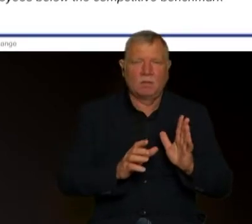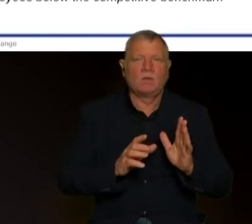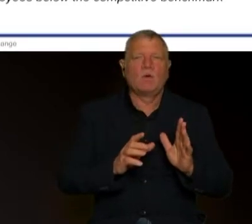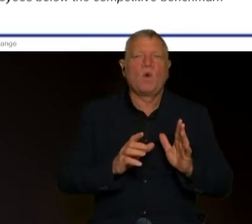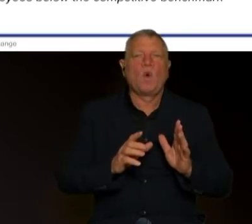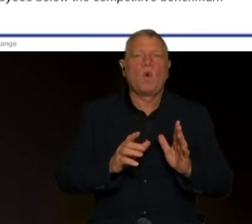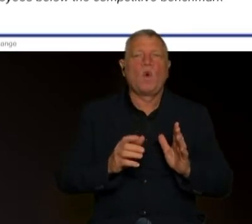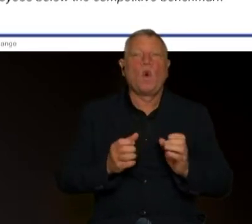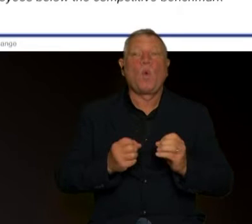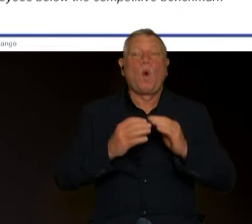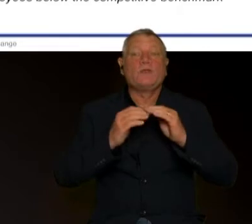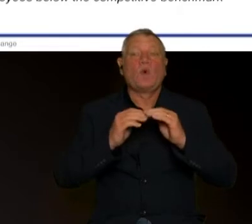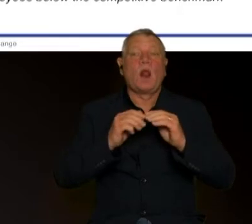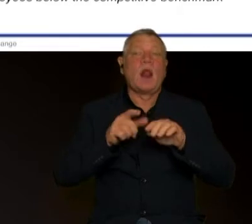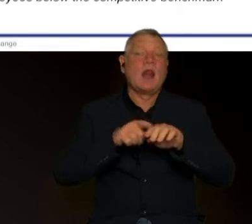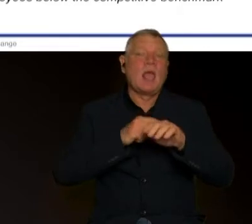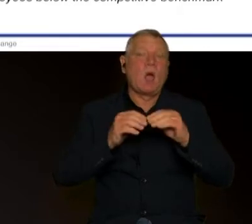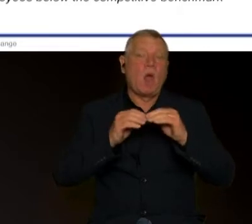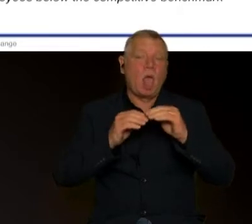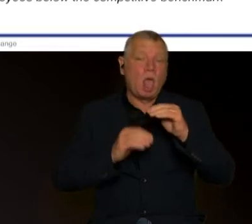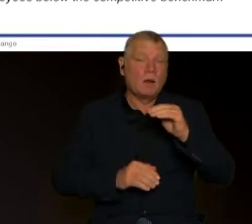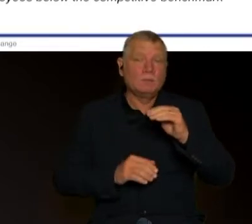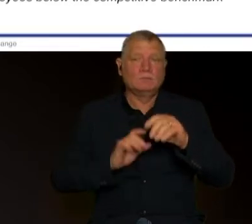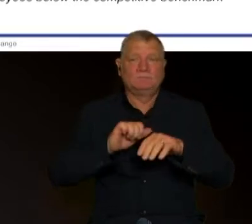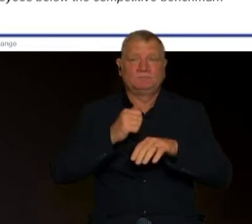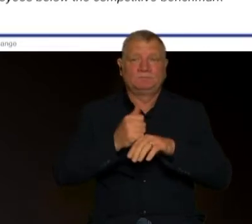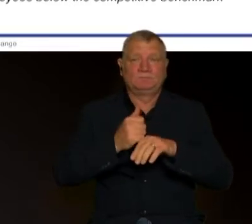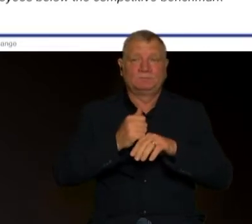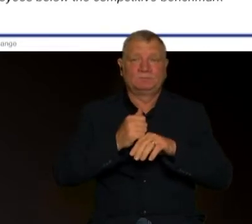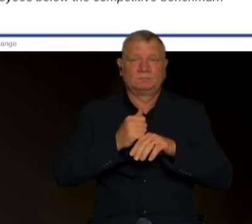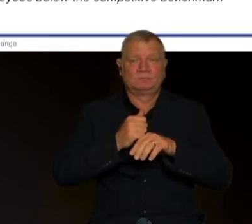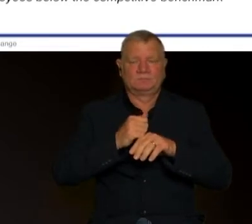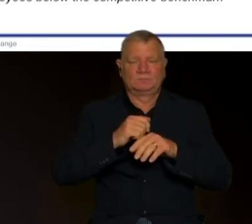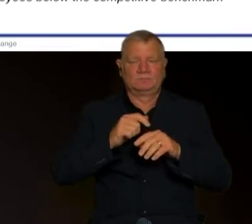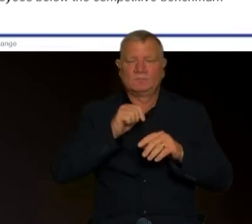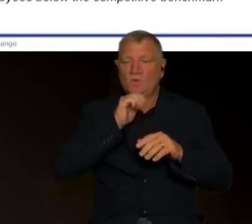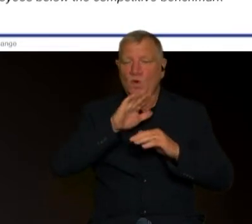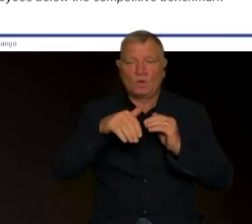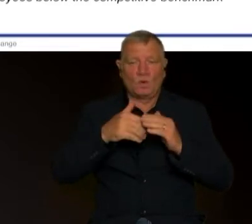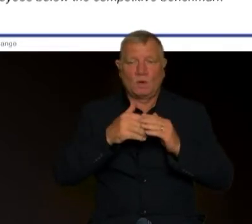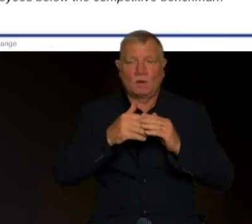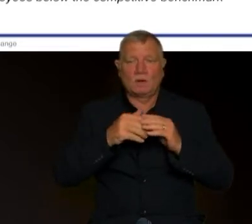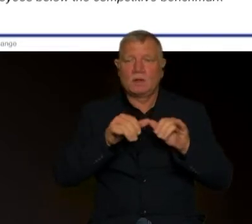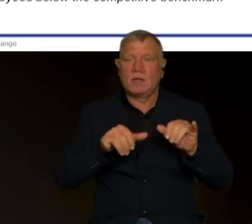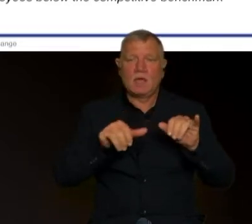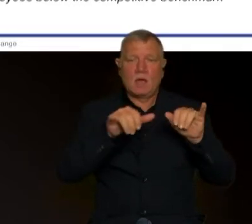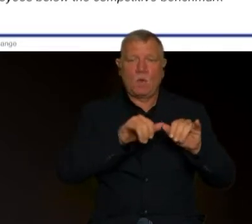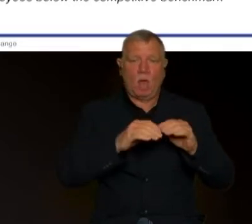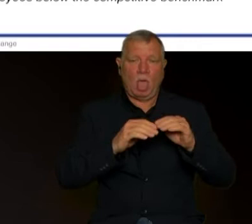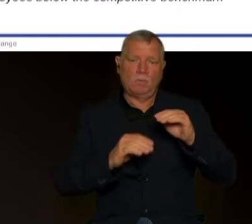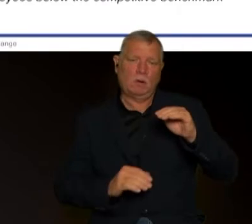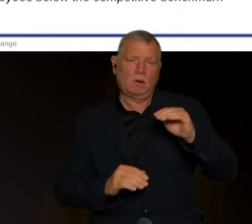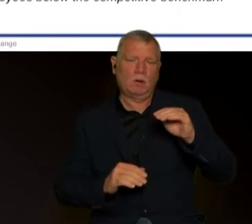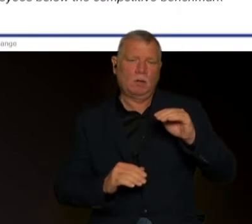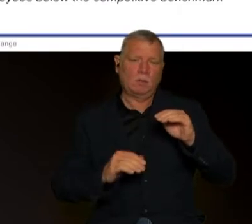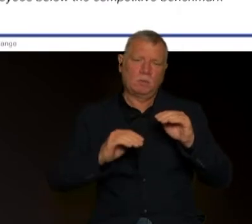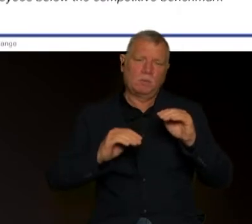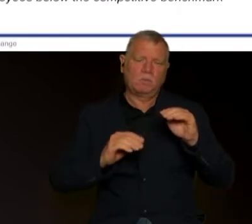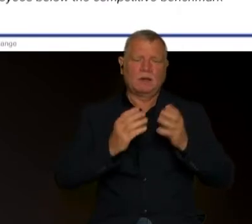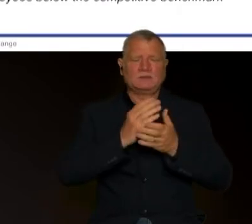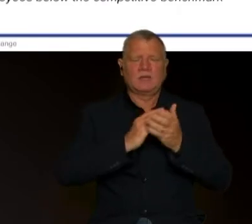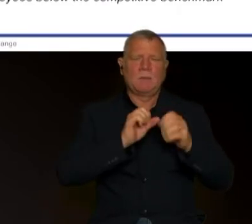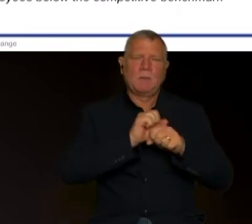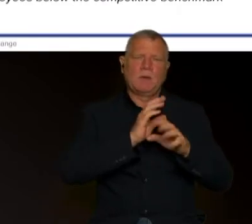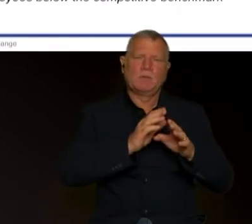But it's not so much that. It's how far below the competitive benchmark they were. They were not equally